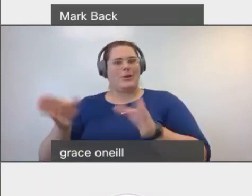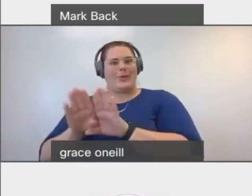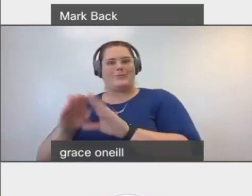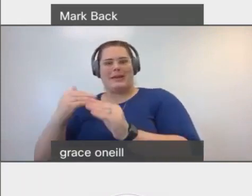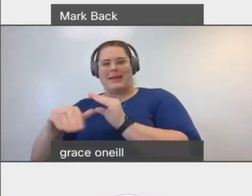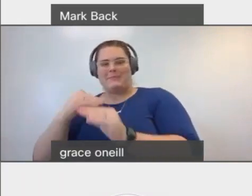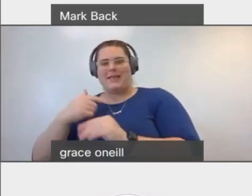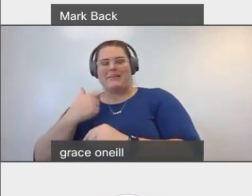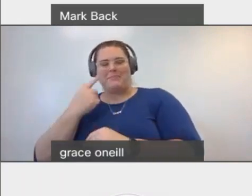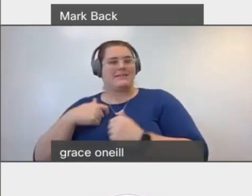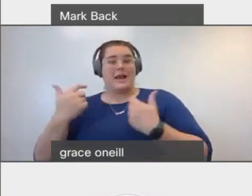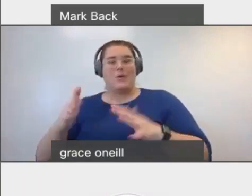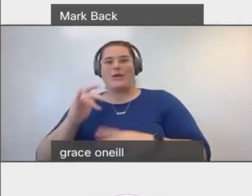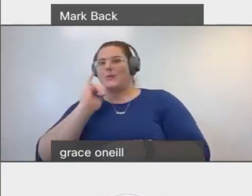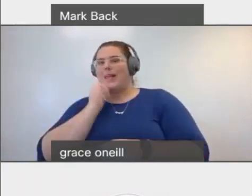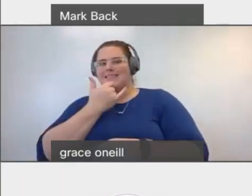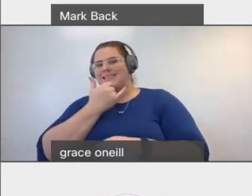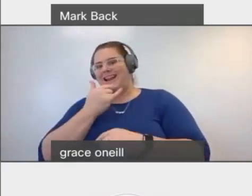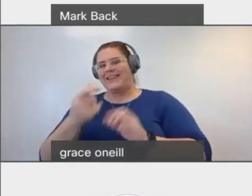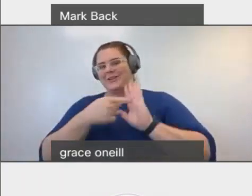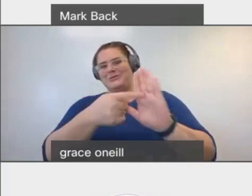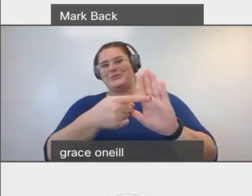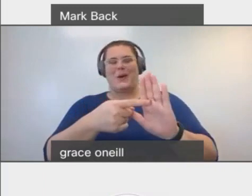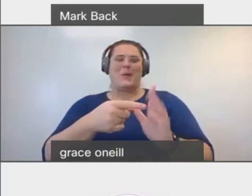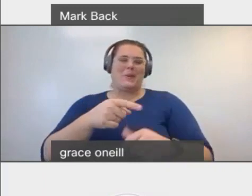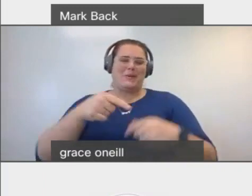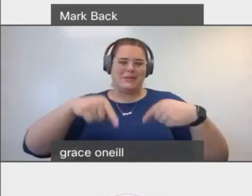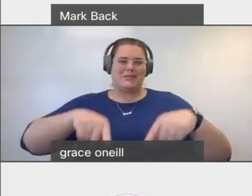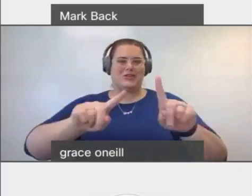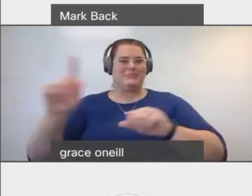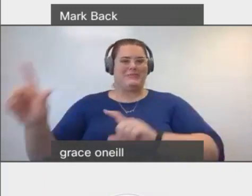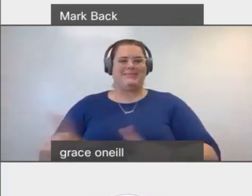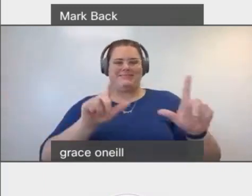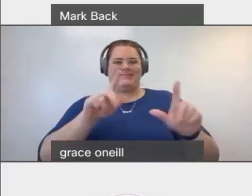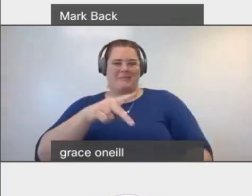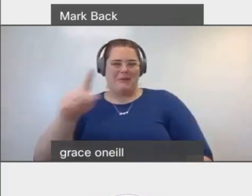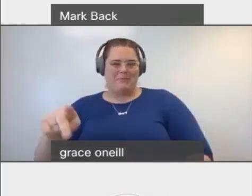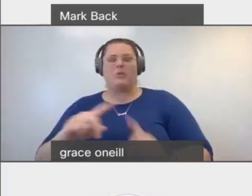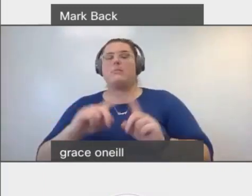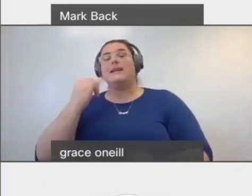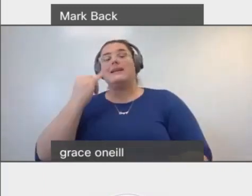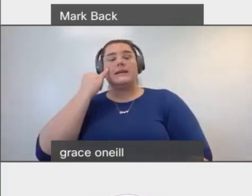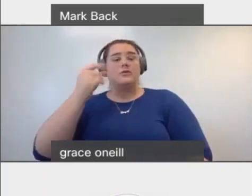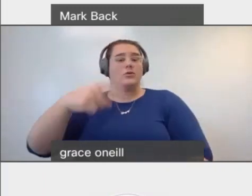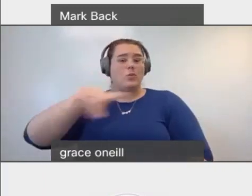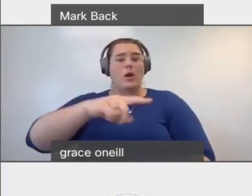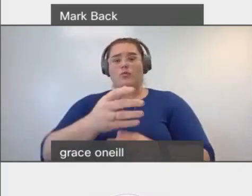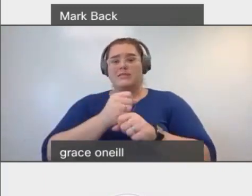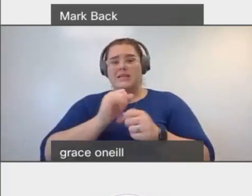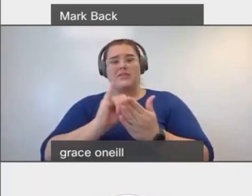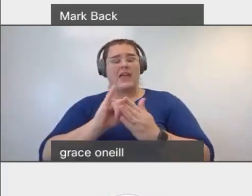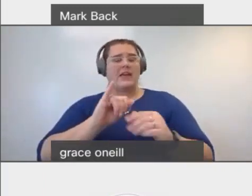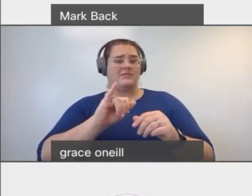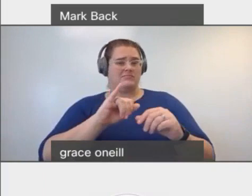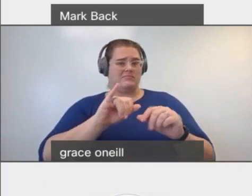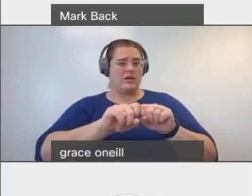my email. So I don't have access to those names right at this moment, but anyone who received that transmittal, I just want to direct you